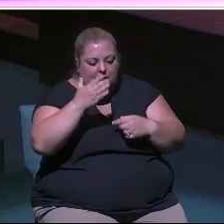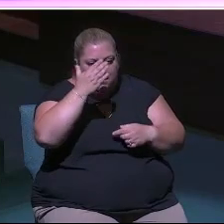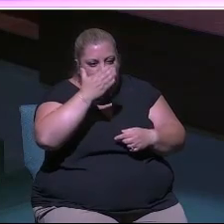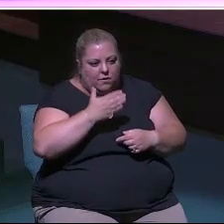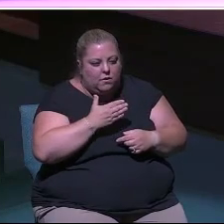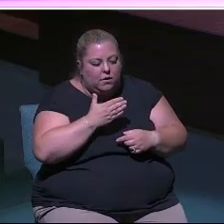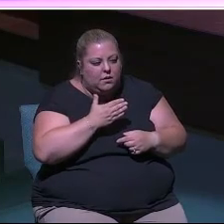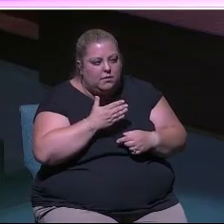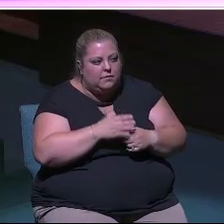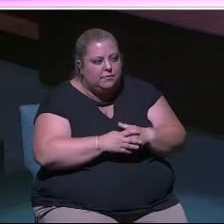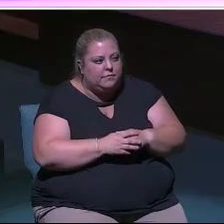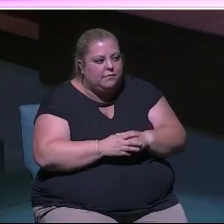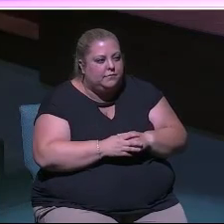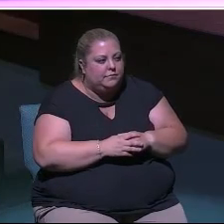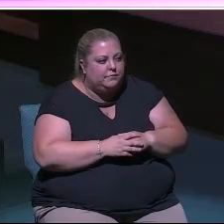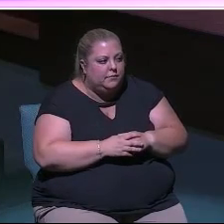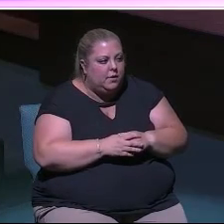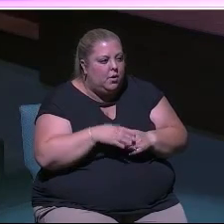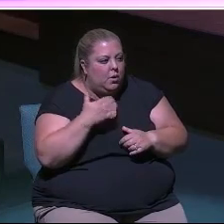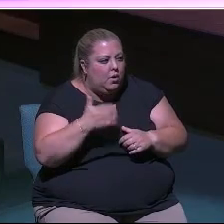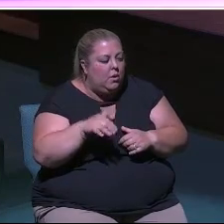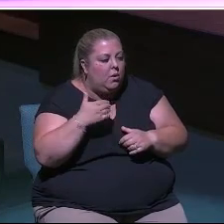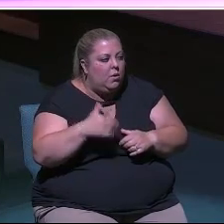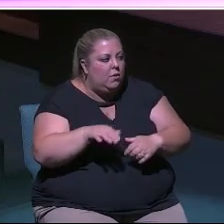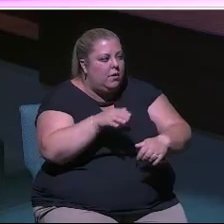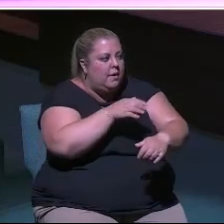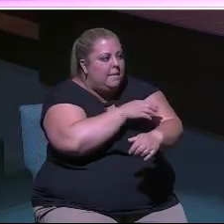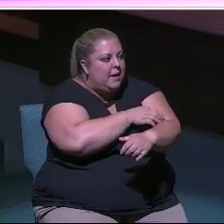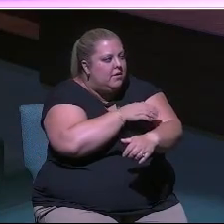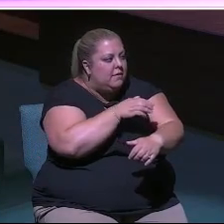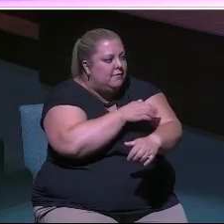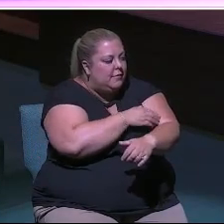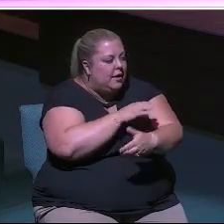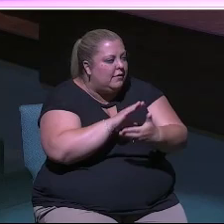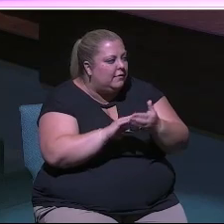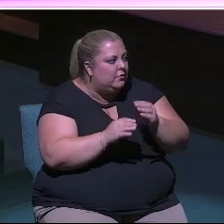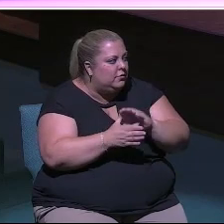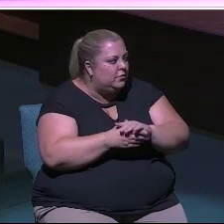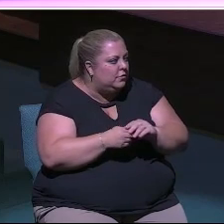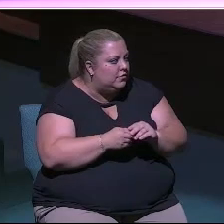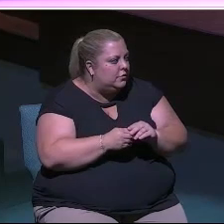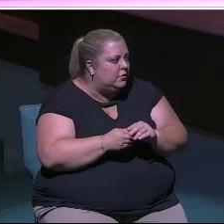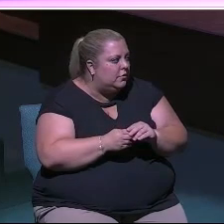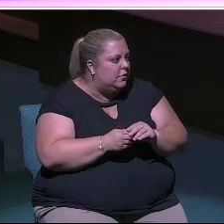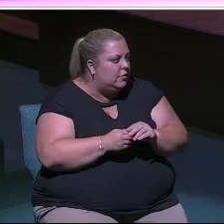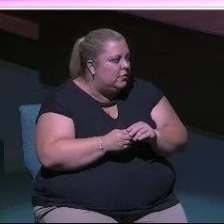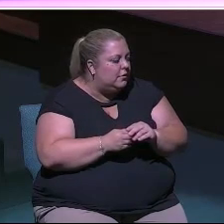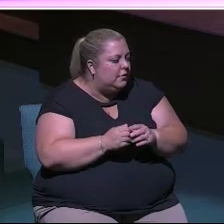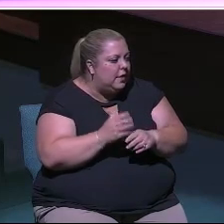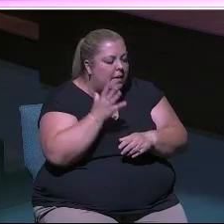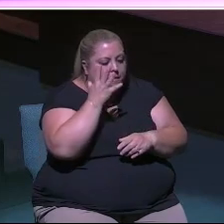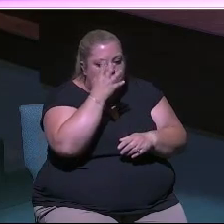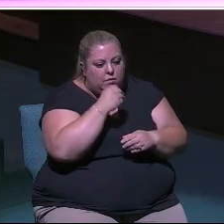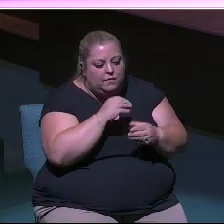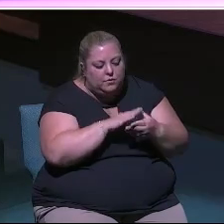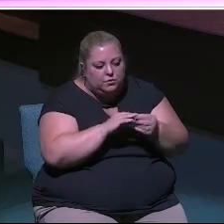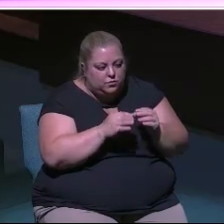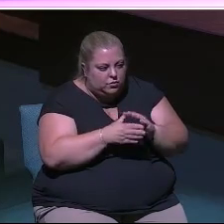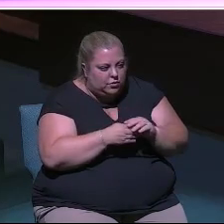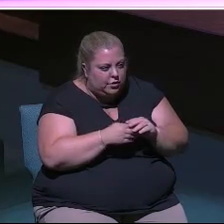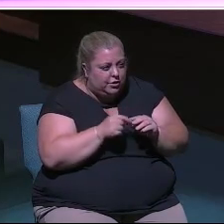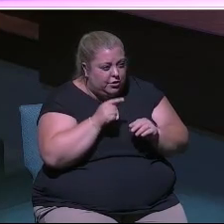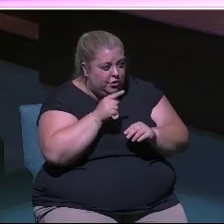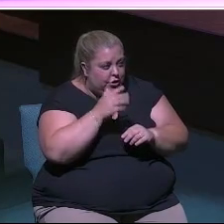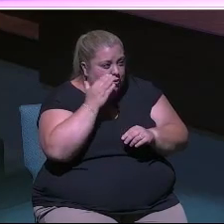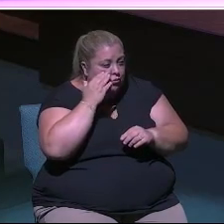Wow. What a powerful, powerful story. What a beautiful account. Do you know him today?